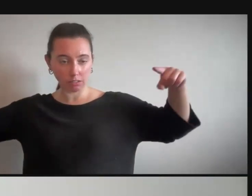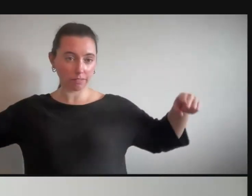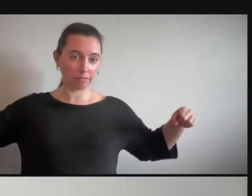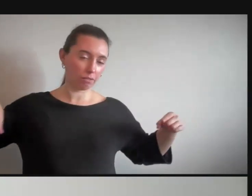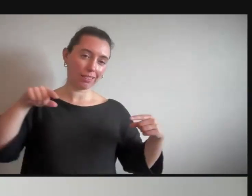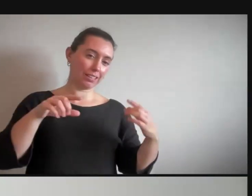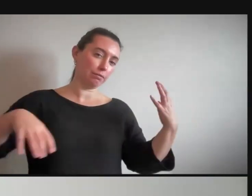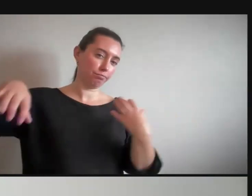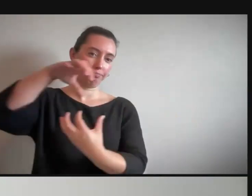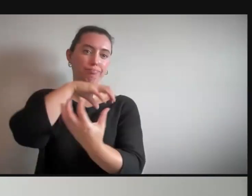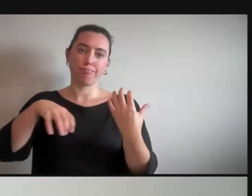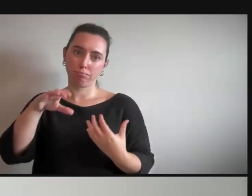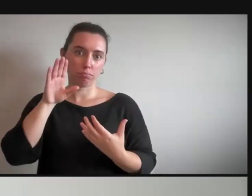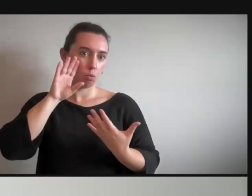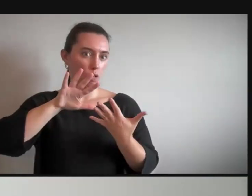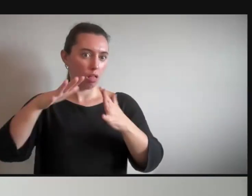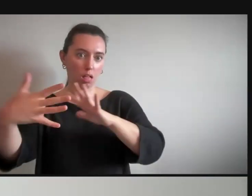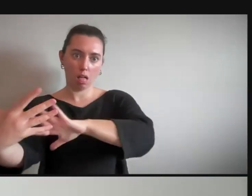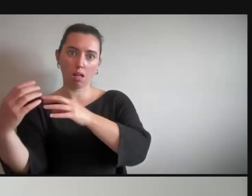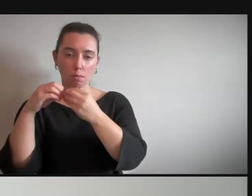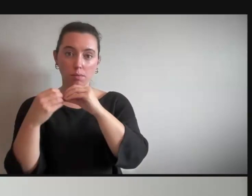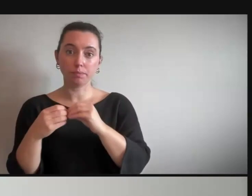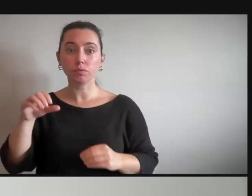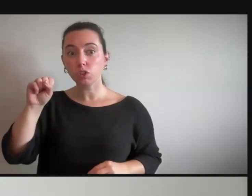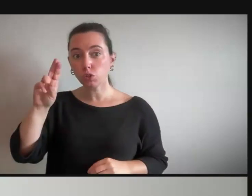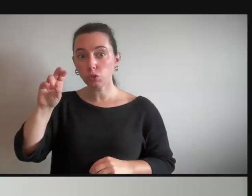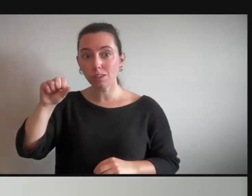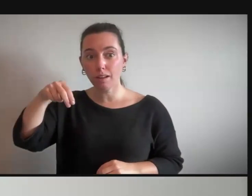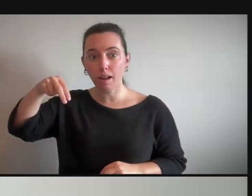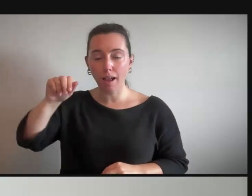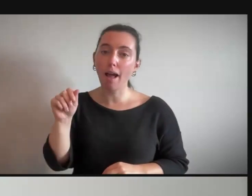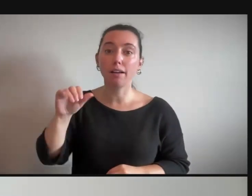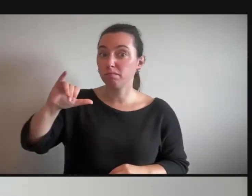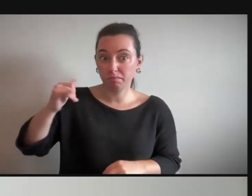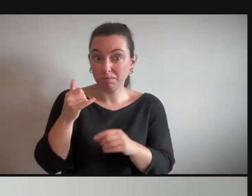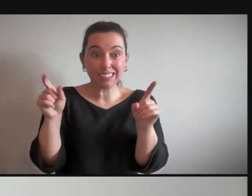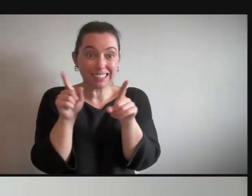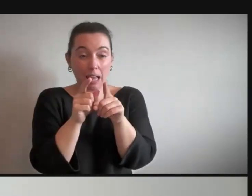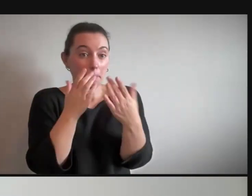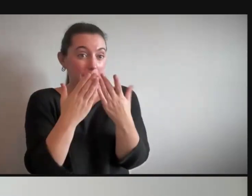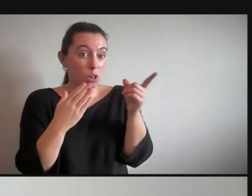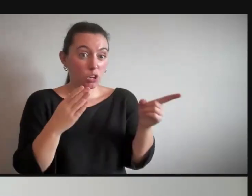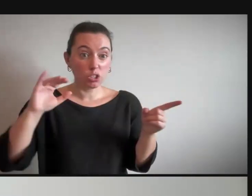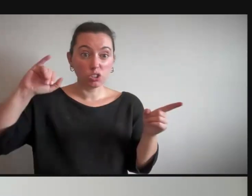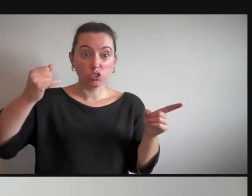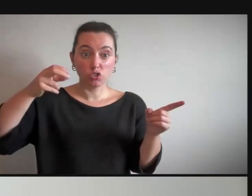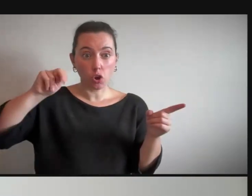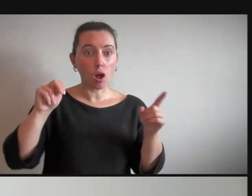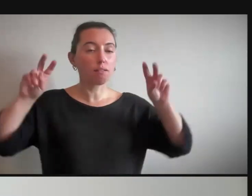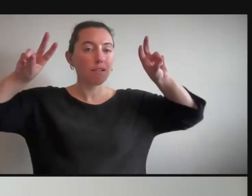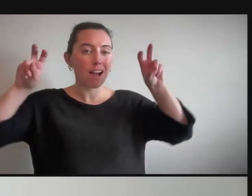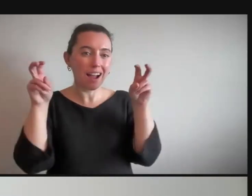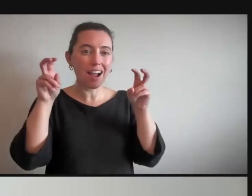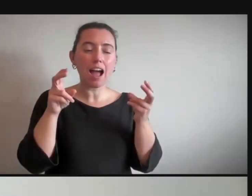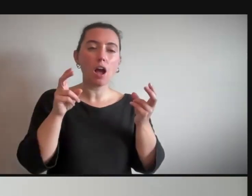That's what the case is right now. But I think John said this very nicely in that kind of in the spirit of, so think about what was intended and what the user